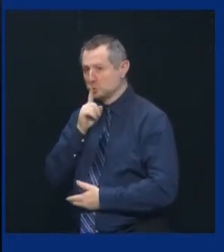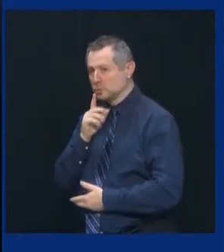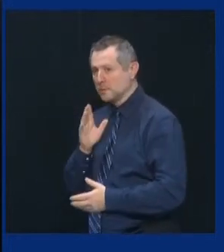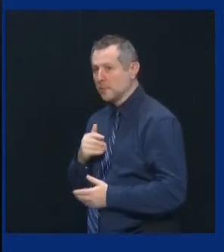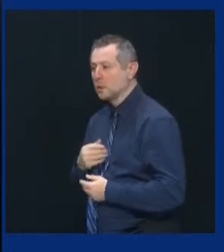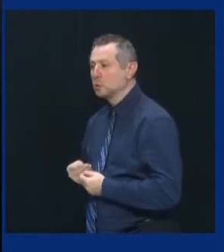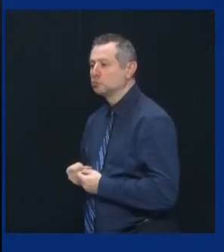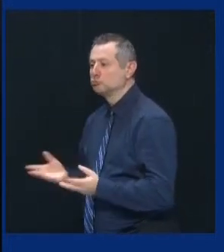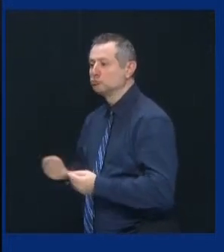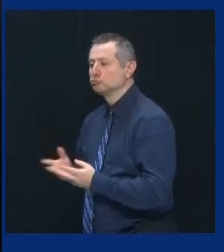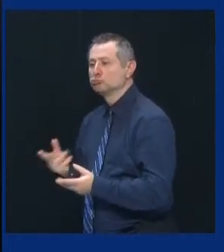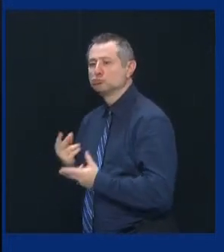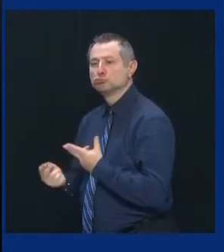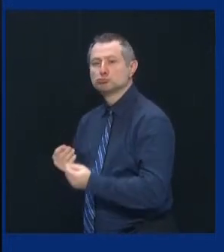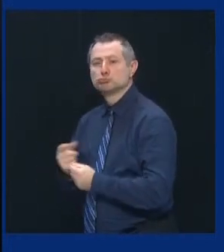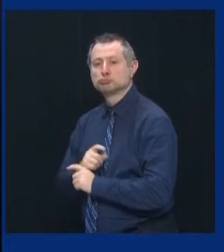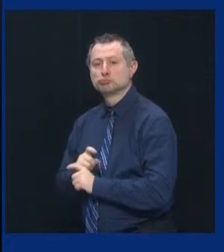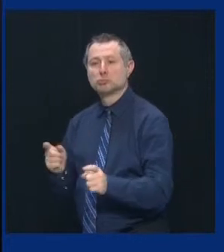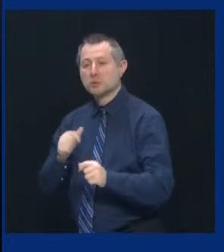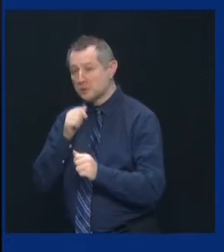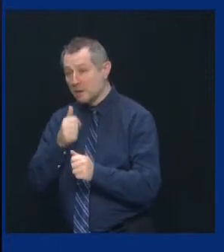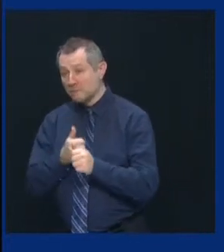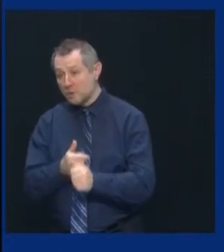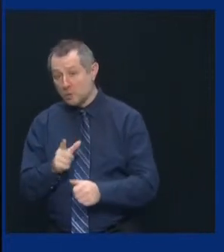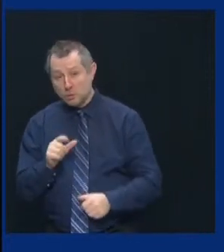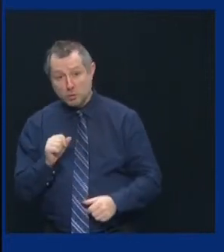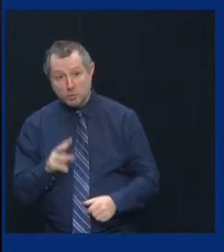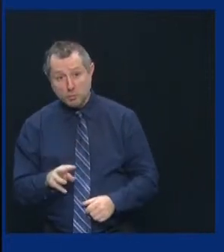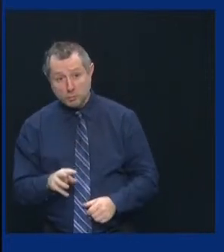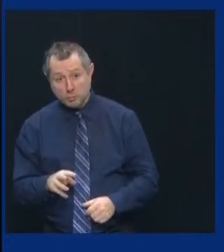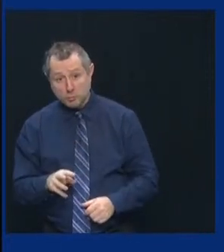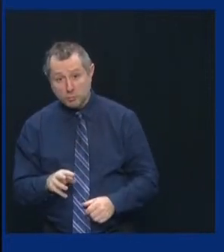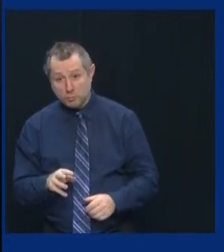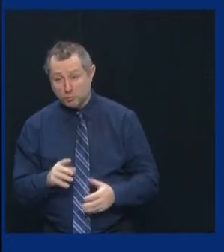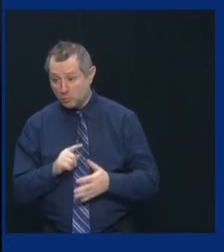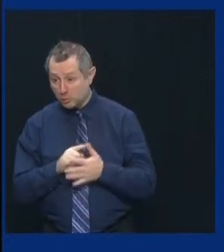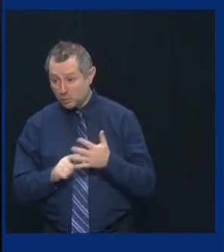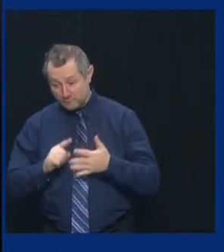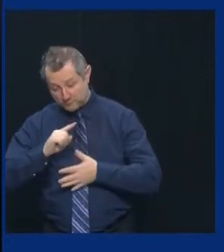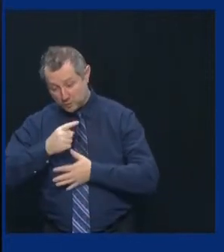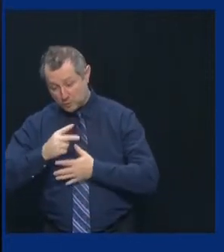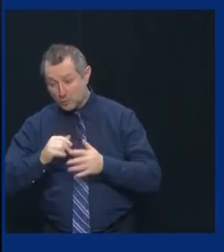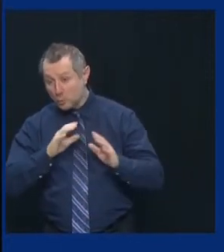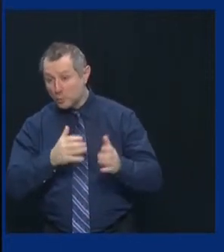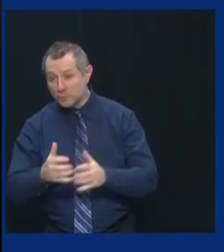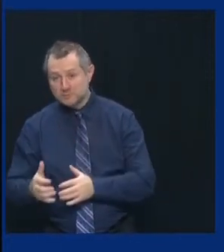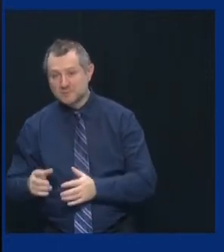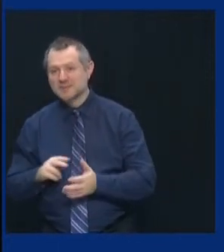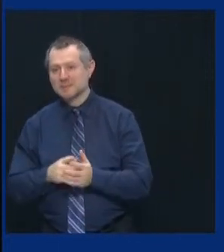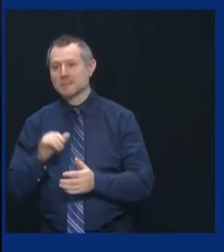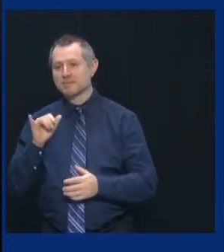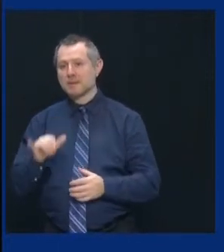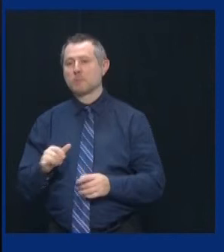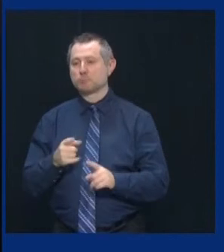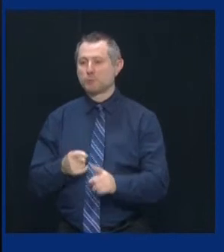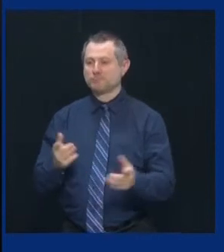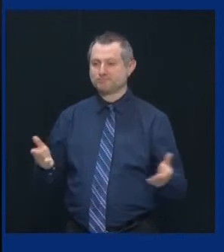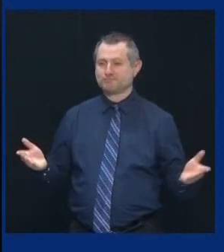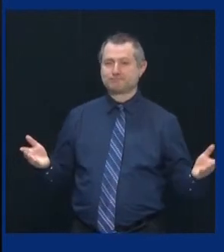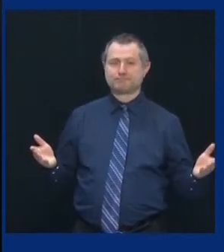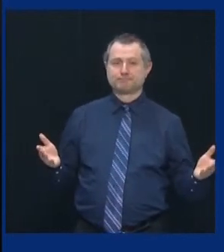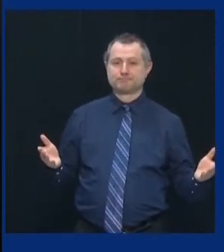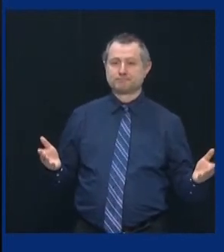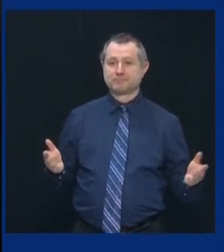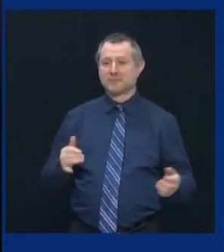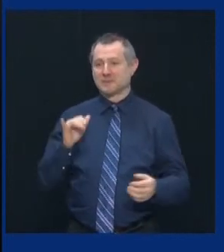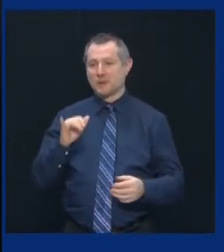and not in accordance with the law and the priority populations? That's the question. And that's the